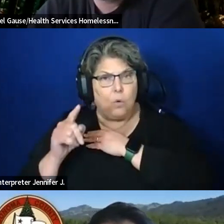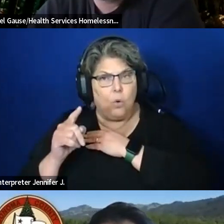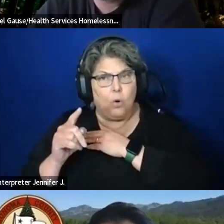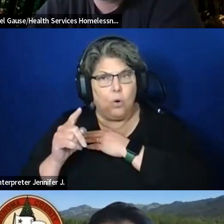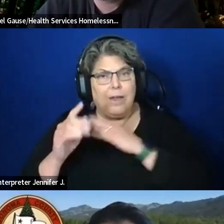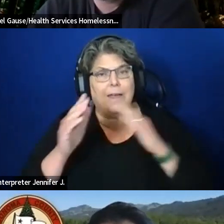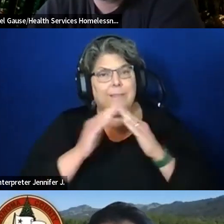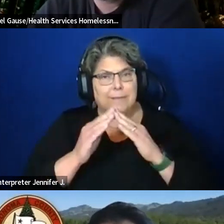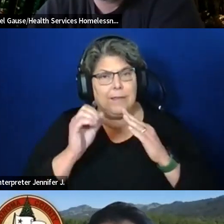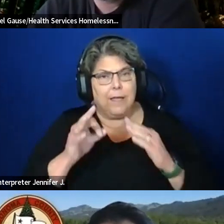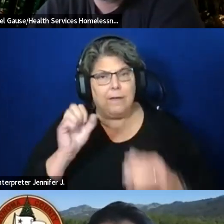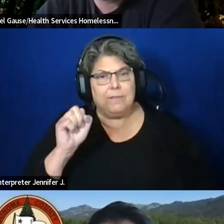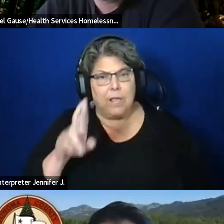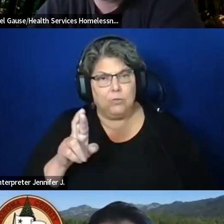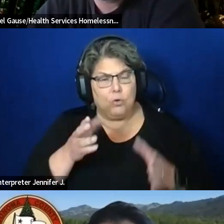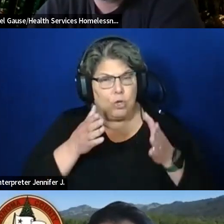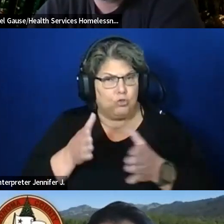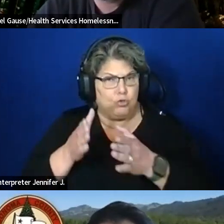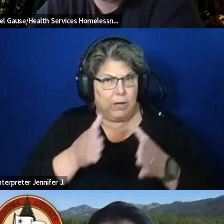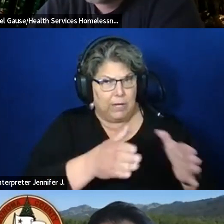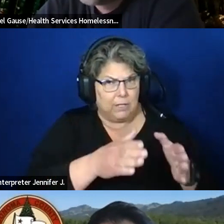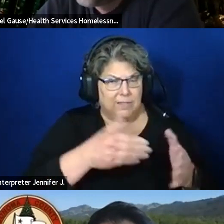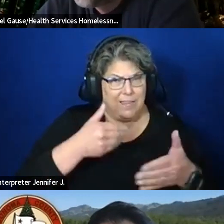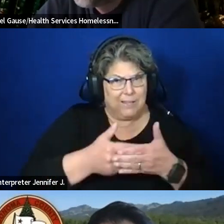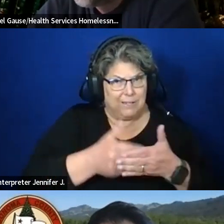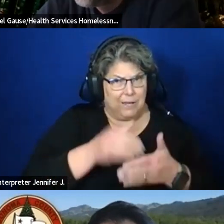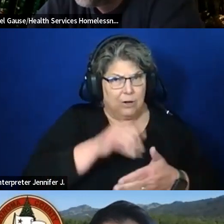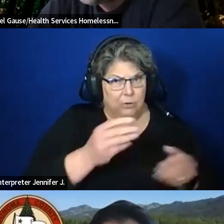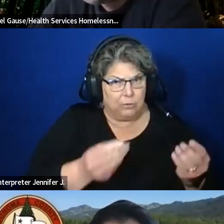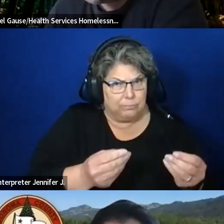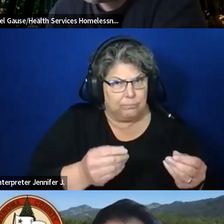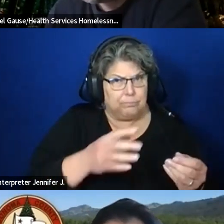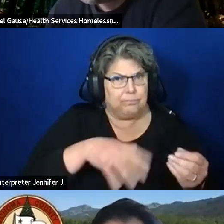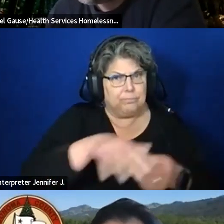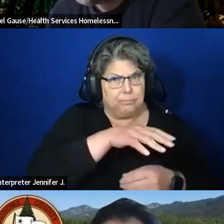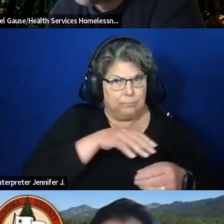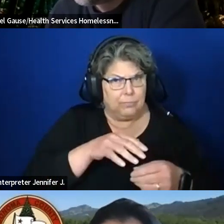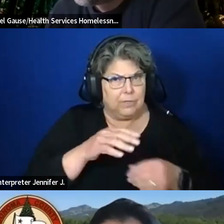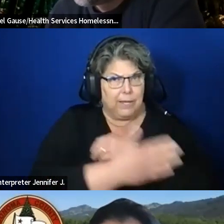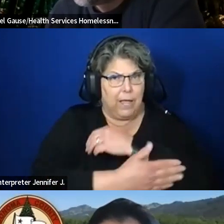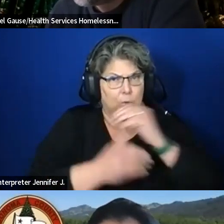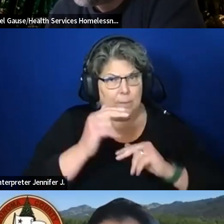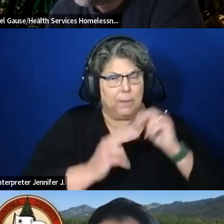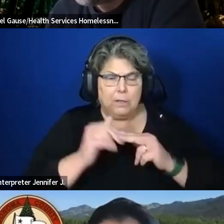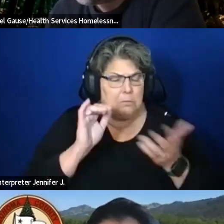the city of Santa Rosa streets around the campus, and that will continue.